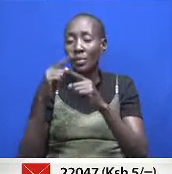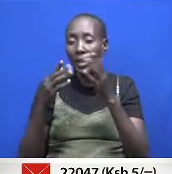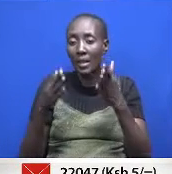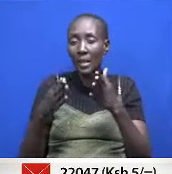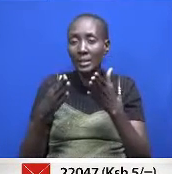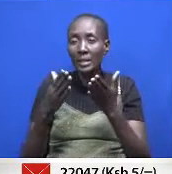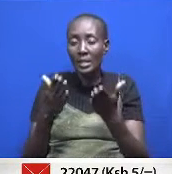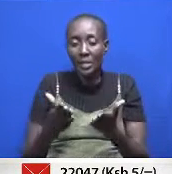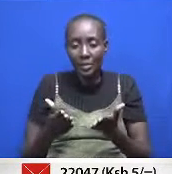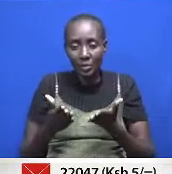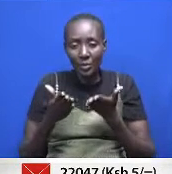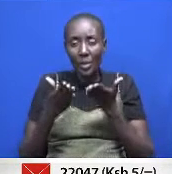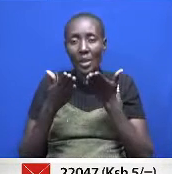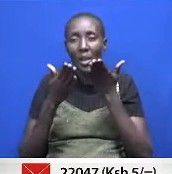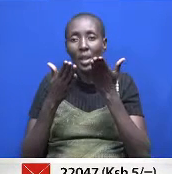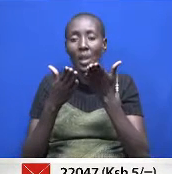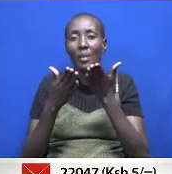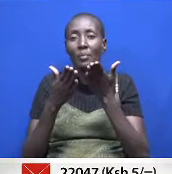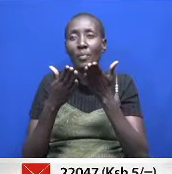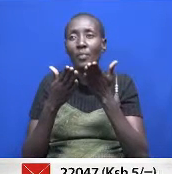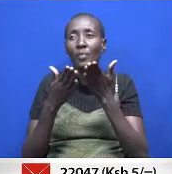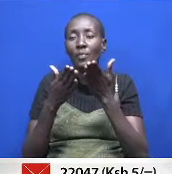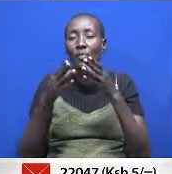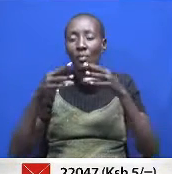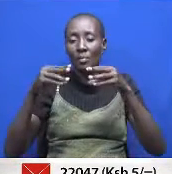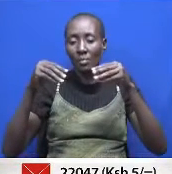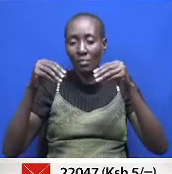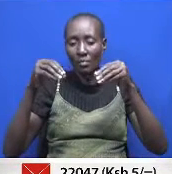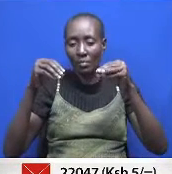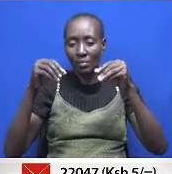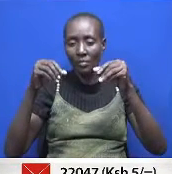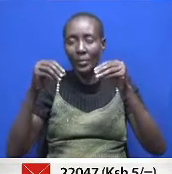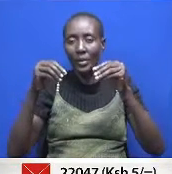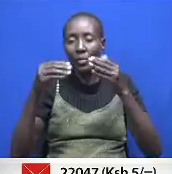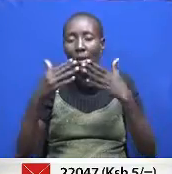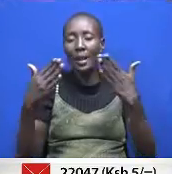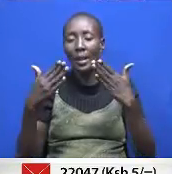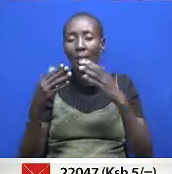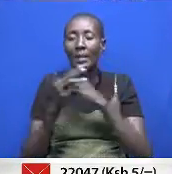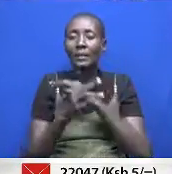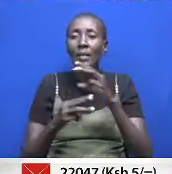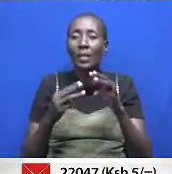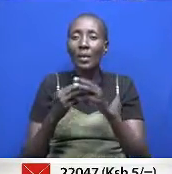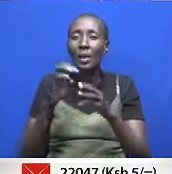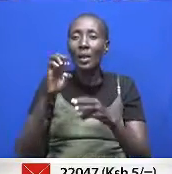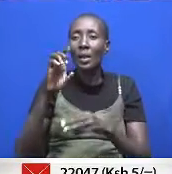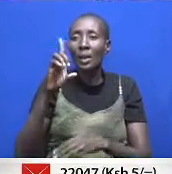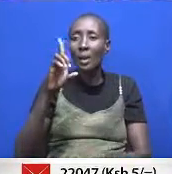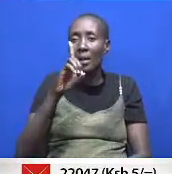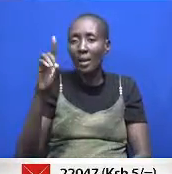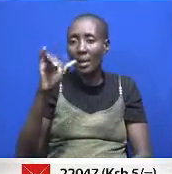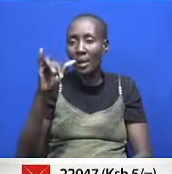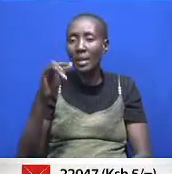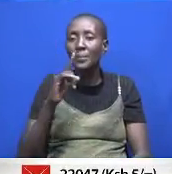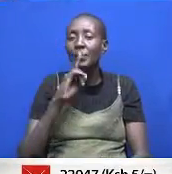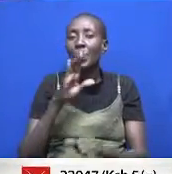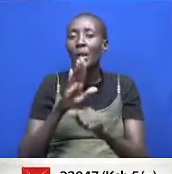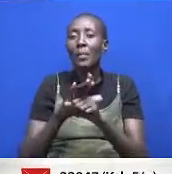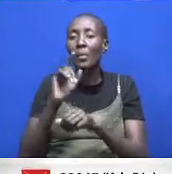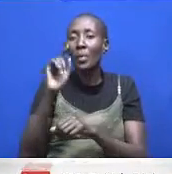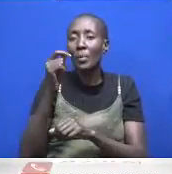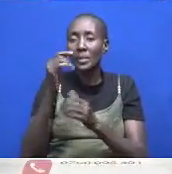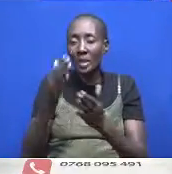wa viwango vya video katika kuleta ubora wa viwanda na bidhaa ulimwenguni, Eddy Njoroge amewahakikishia Wakenya kuboreshwa kwa